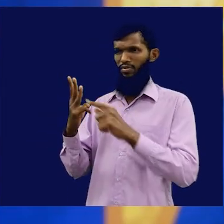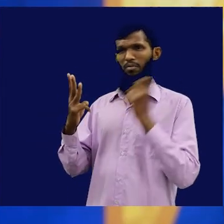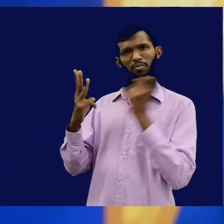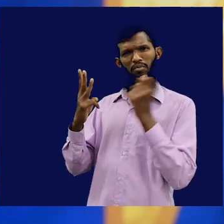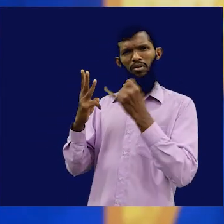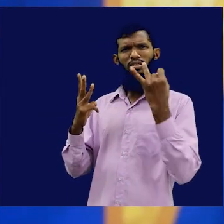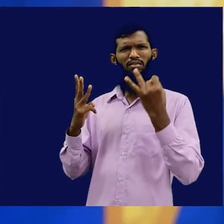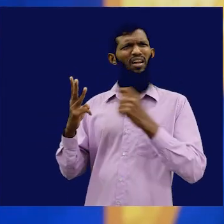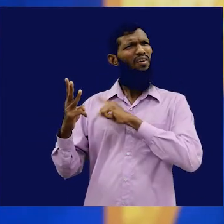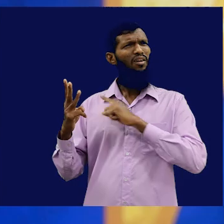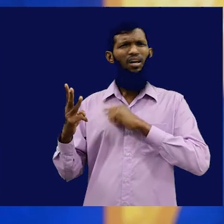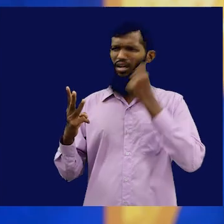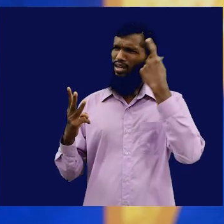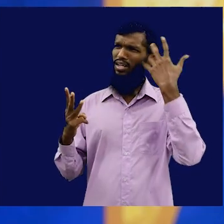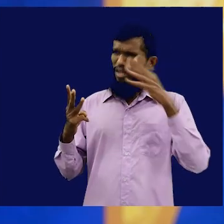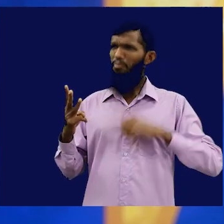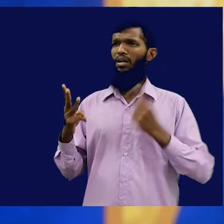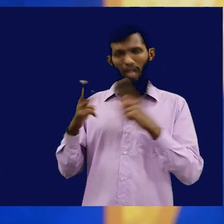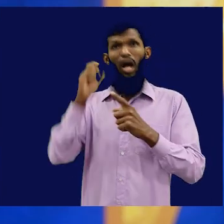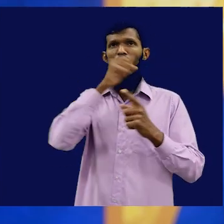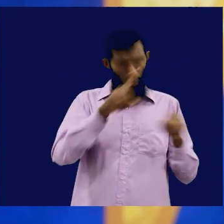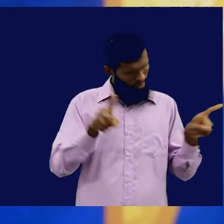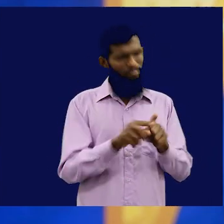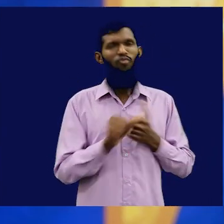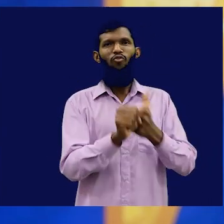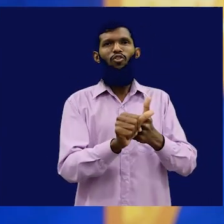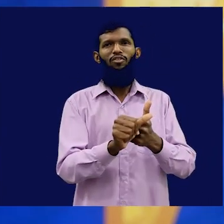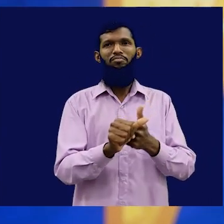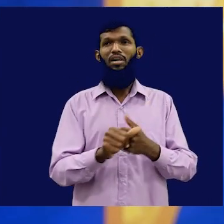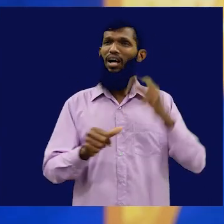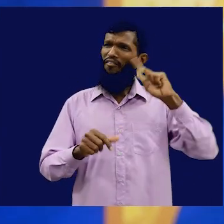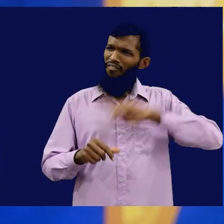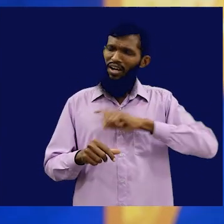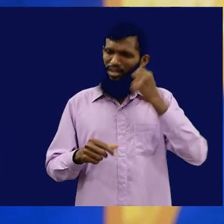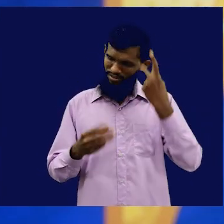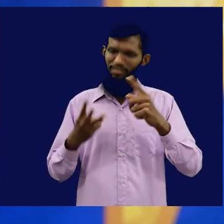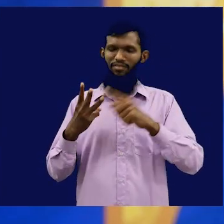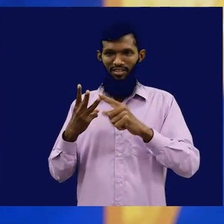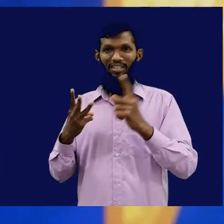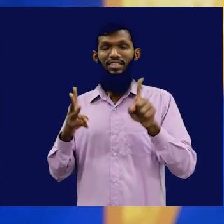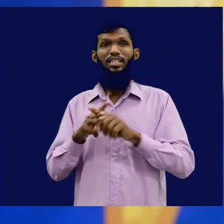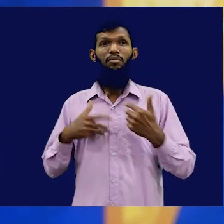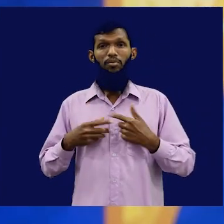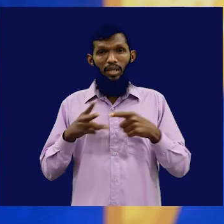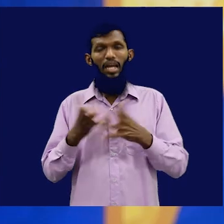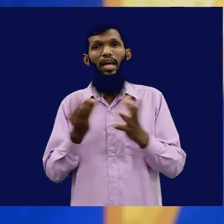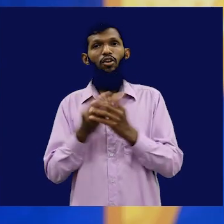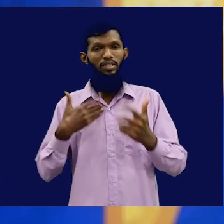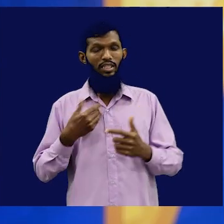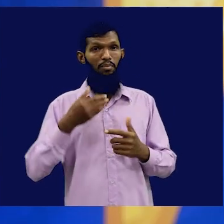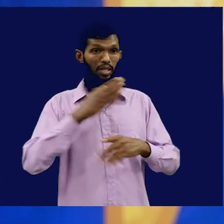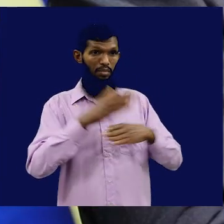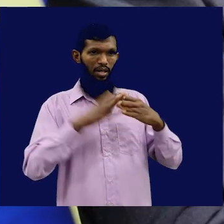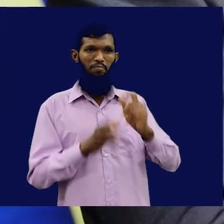trains himself to obey Allah unquestioningly. And this act is related to the pelting of Shaitan during the time of Ibrahim alayhi